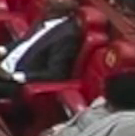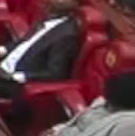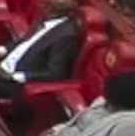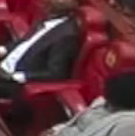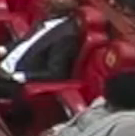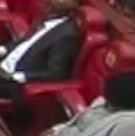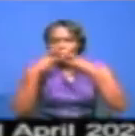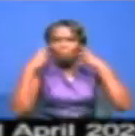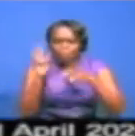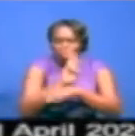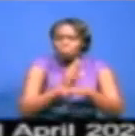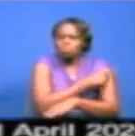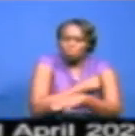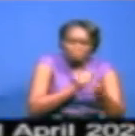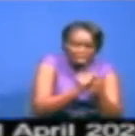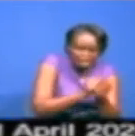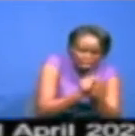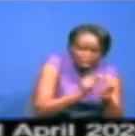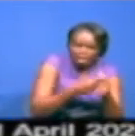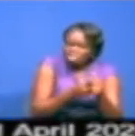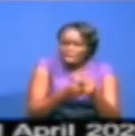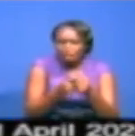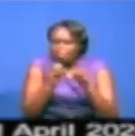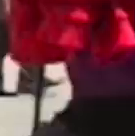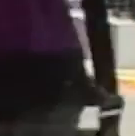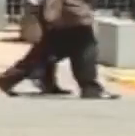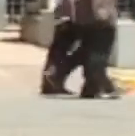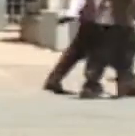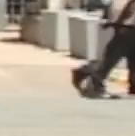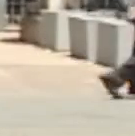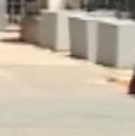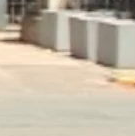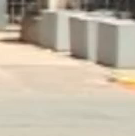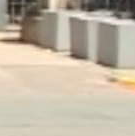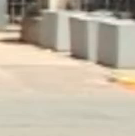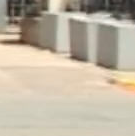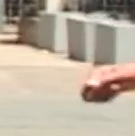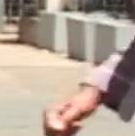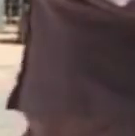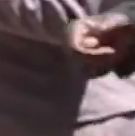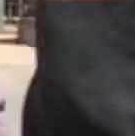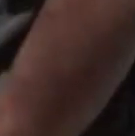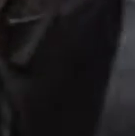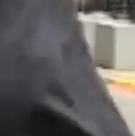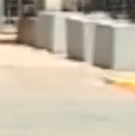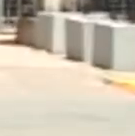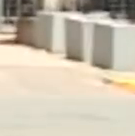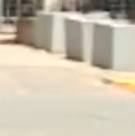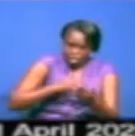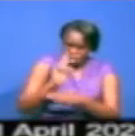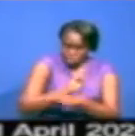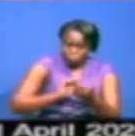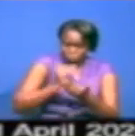Fund, saying constituencies have almost exhausted their allocations. The process of concluding the approved estimates is